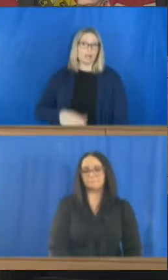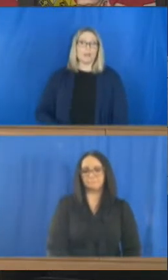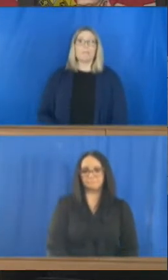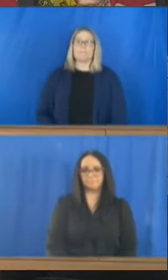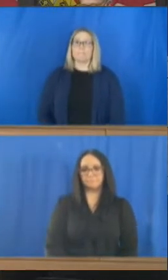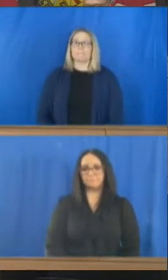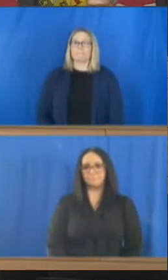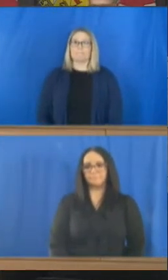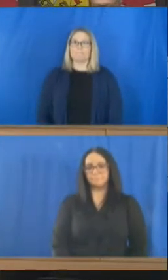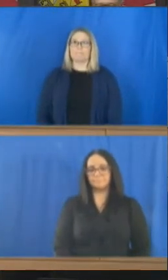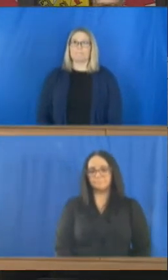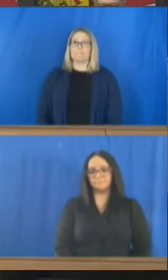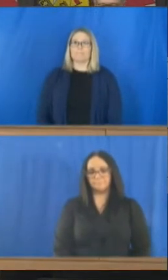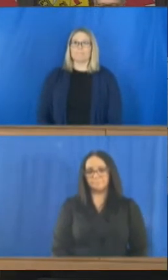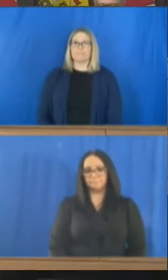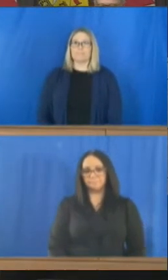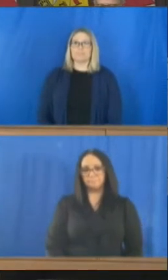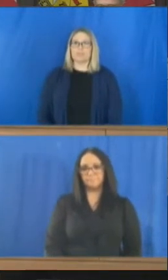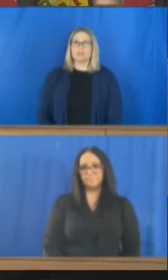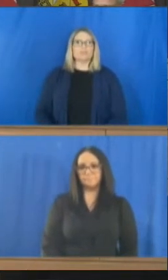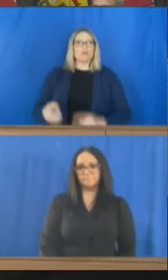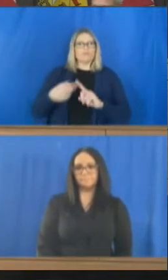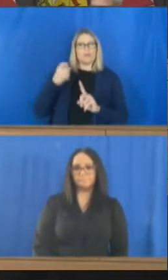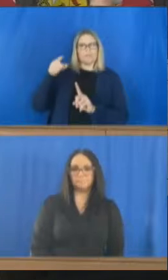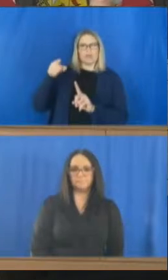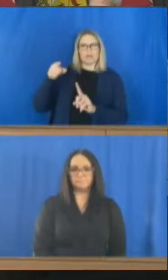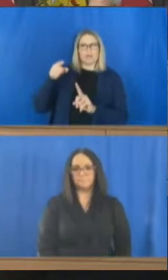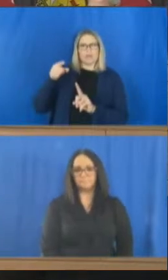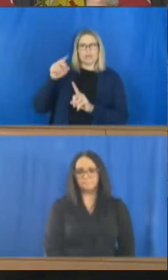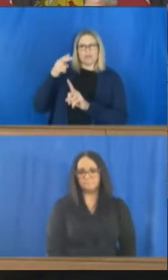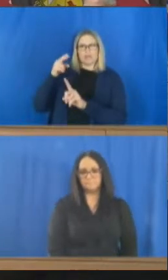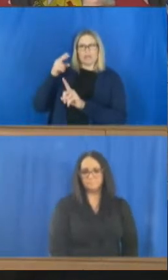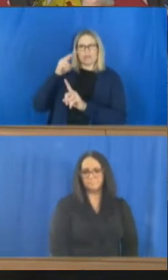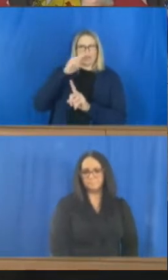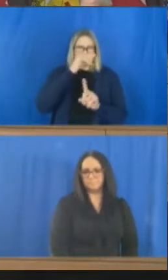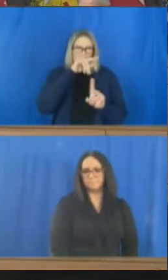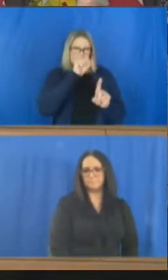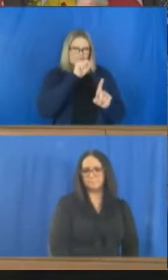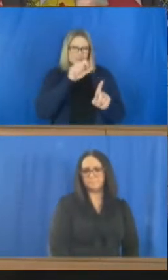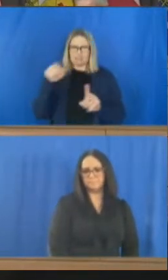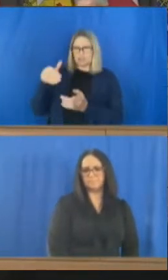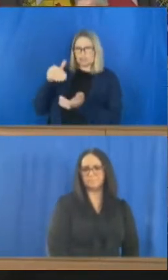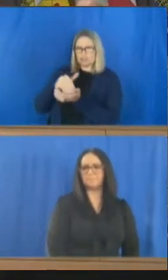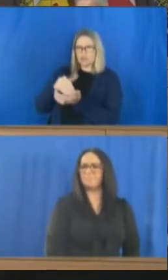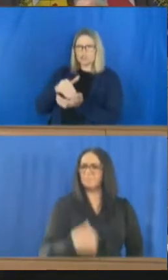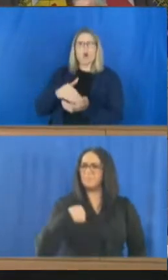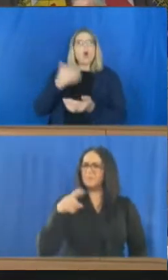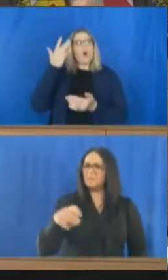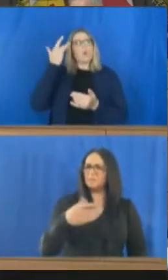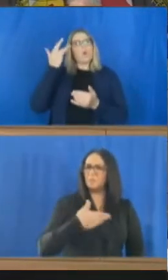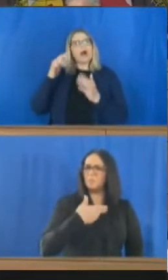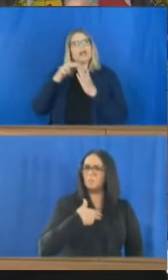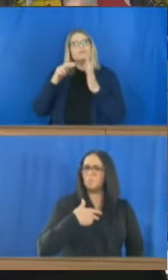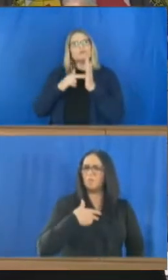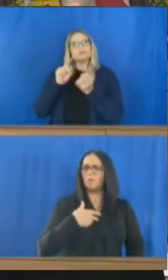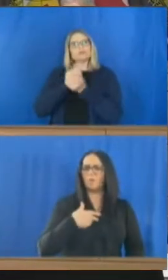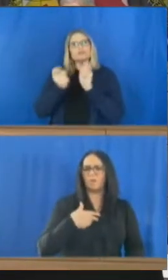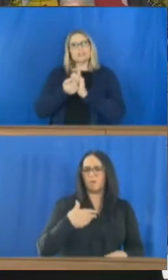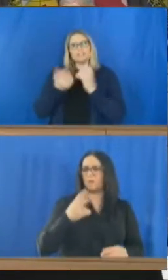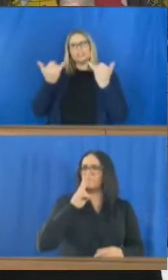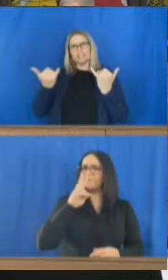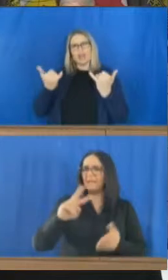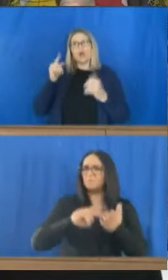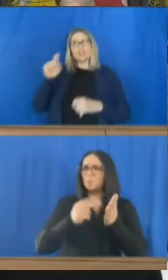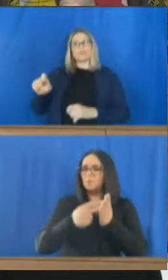it doesn't really seem like the impacts of Level 3 restrictions have surpassed our original best case scenario. So why make them